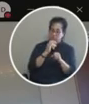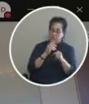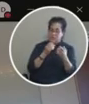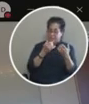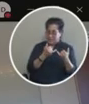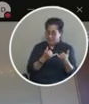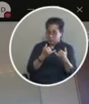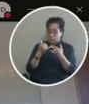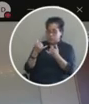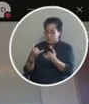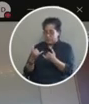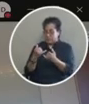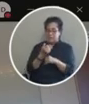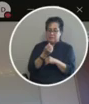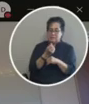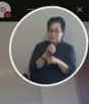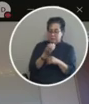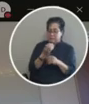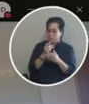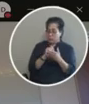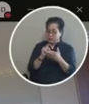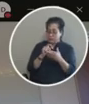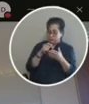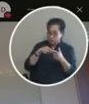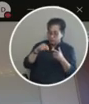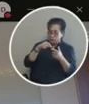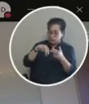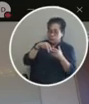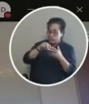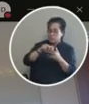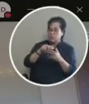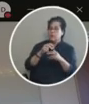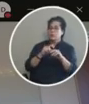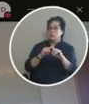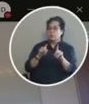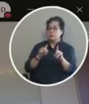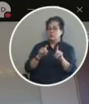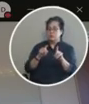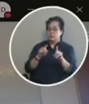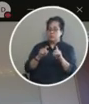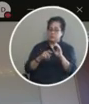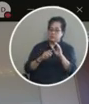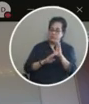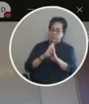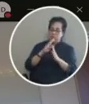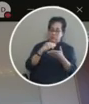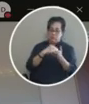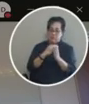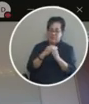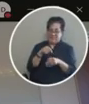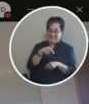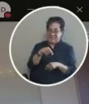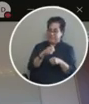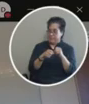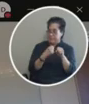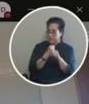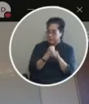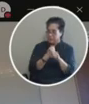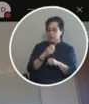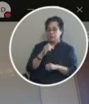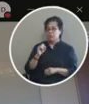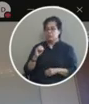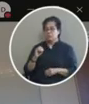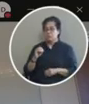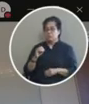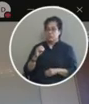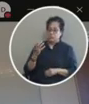now, today, the next several weeks, but also as we start to develop the budget for this coming year. And so with that, I think Sam wanted to